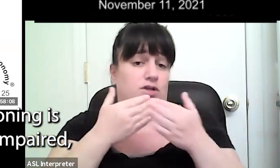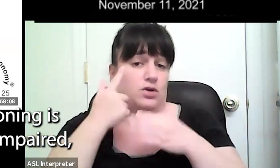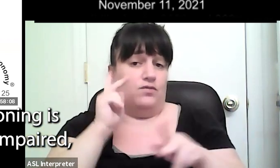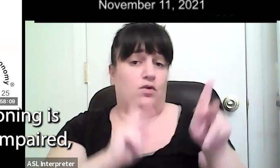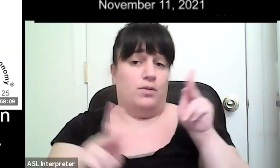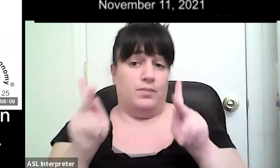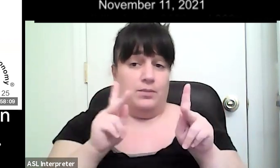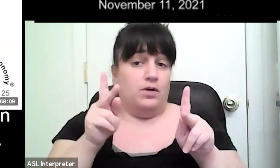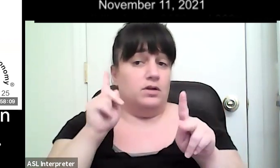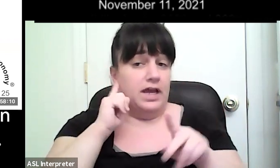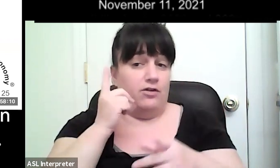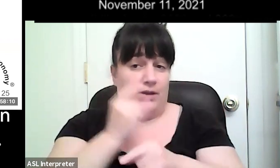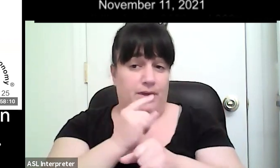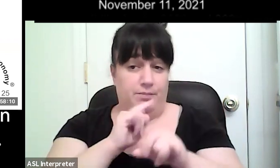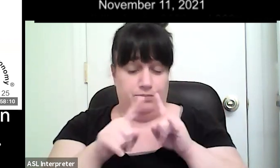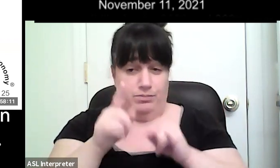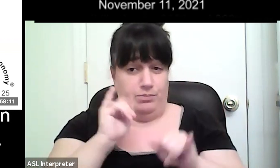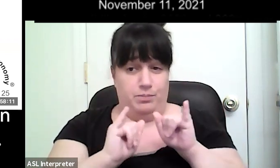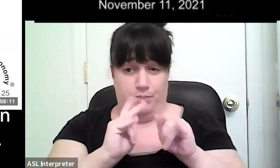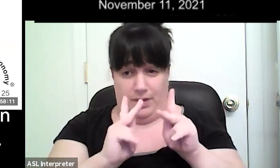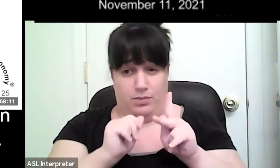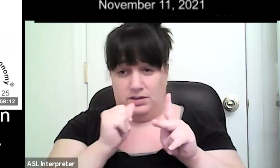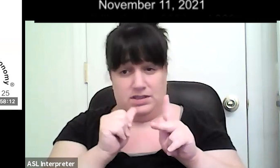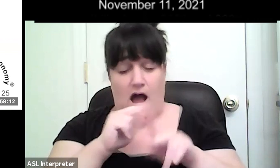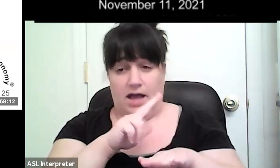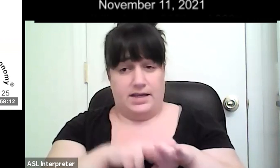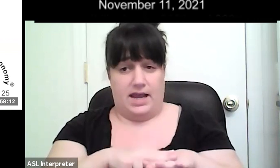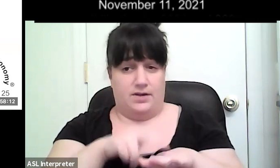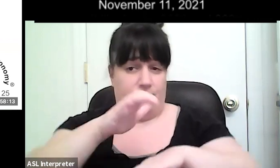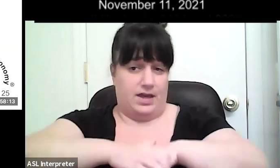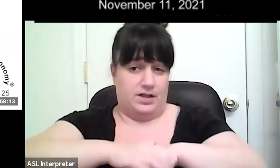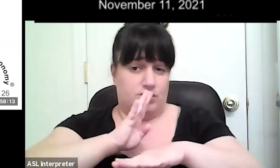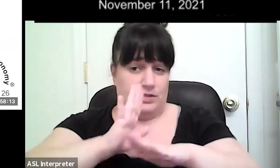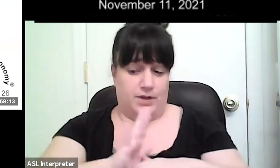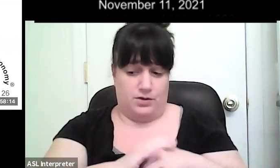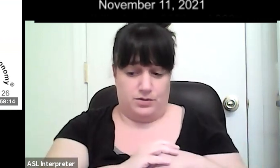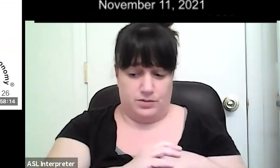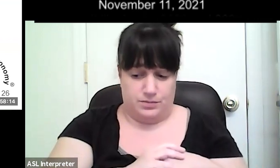are hearing impaired, but also people who are non-native language speakers.